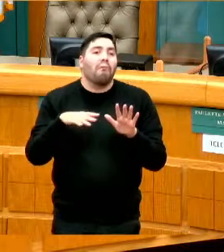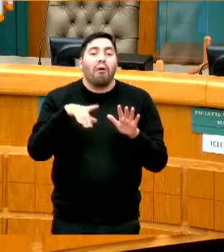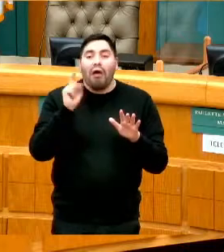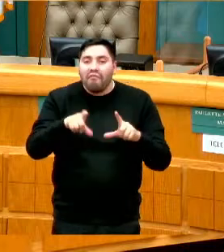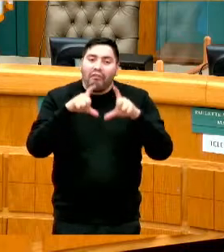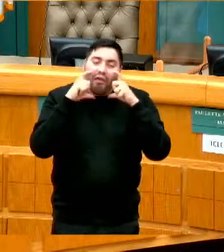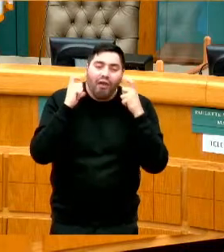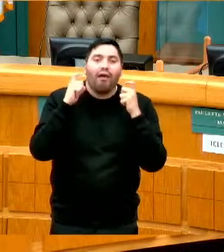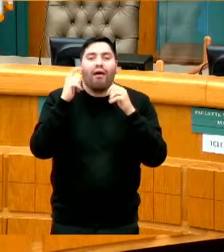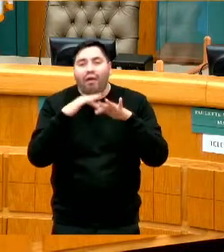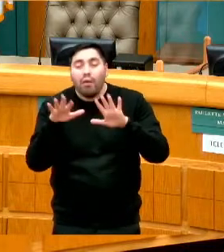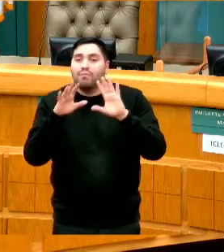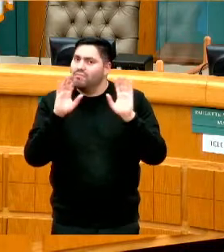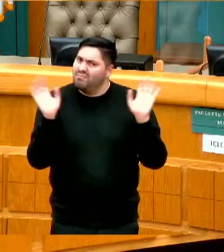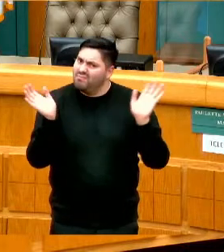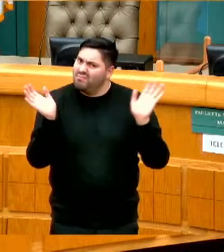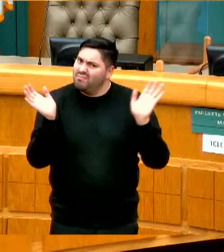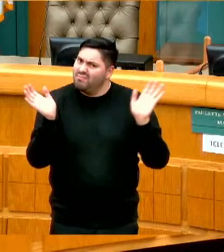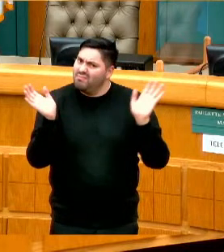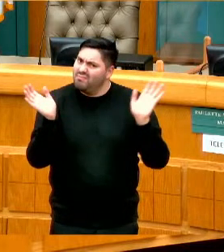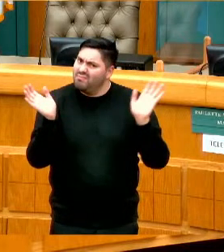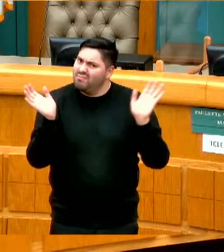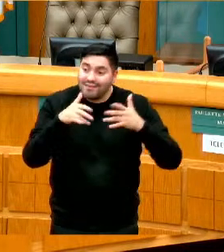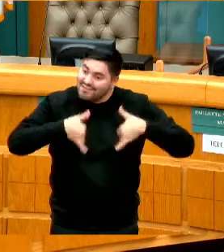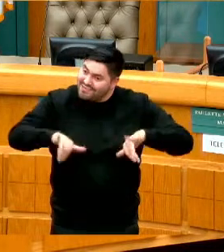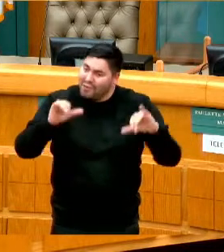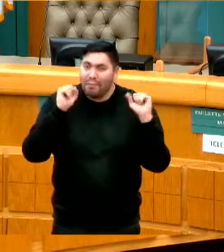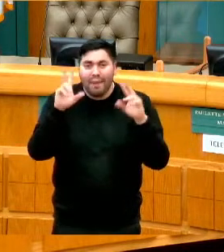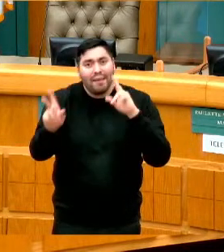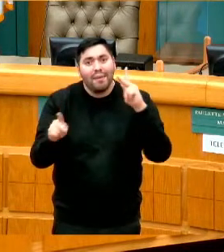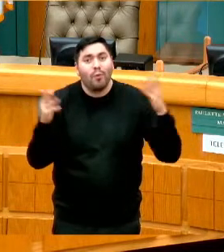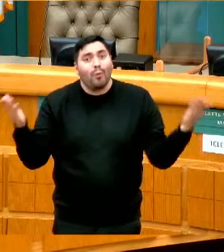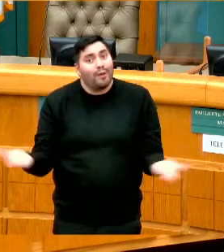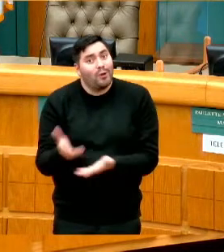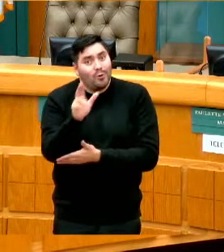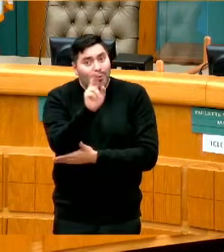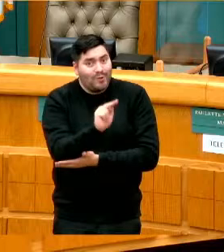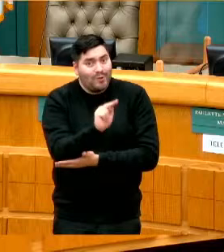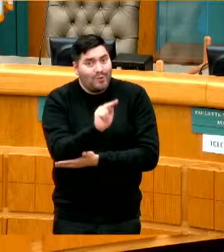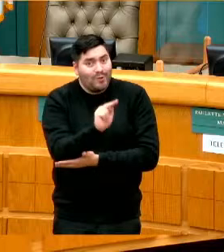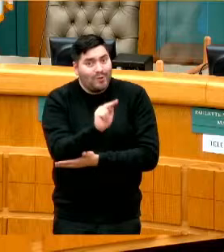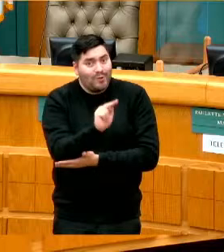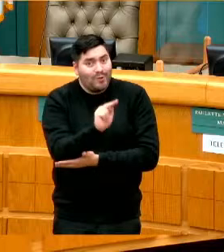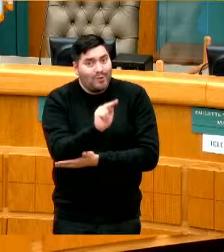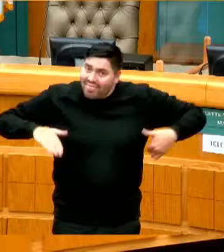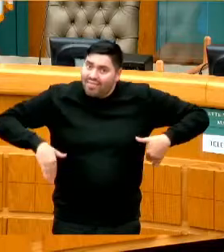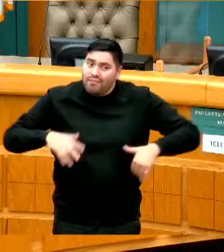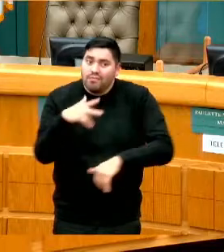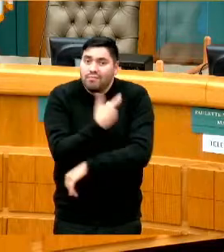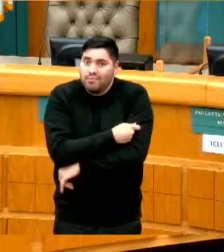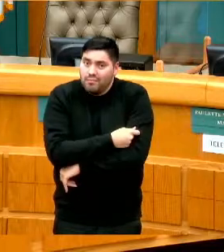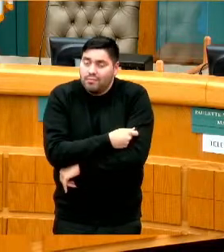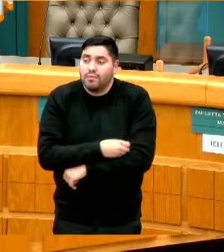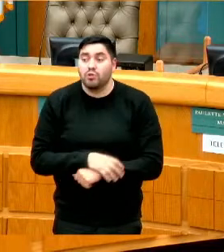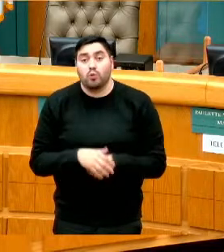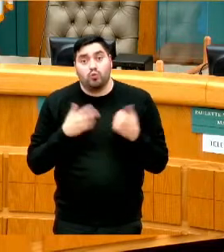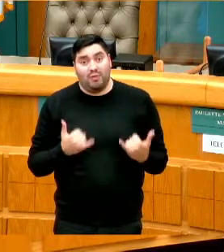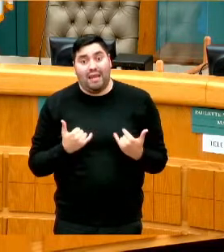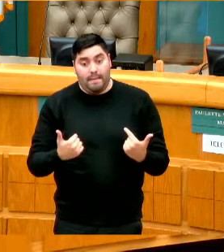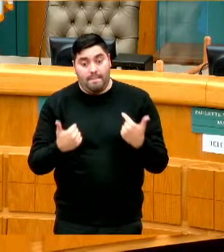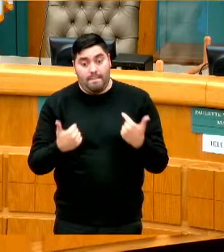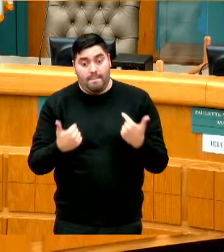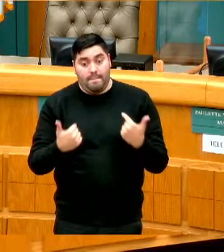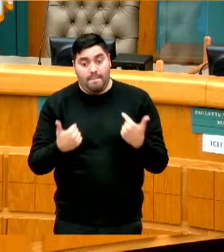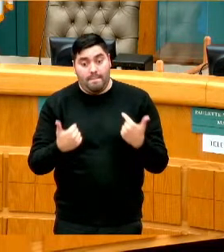earlier. There are still a lot more people in Nueces County that have not yet received the vaccine. And today, I, on behalf of